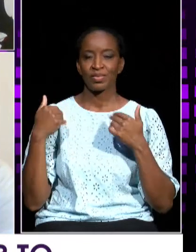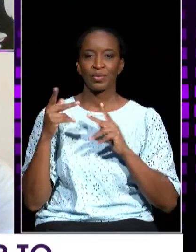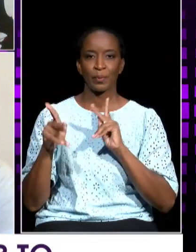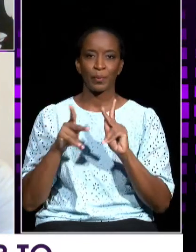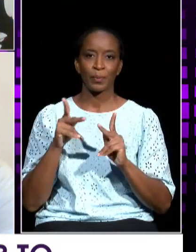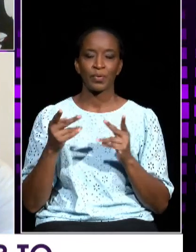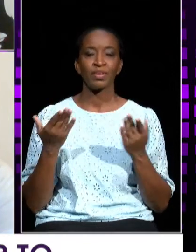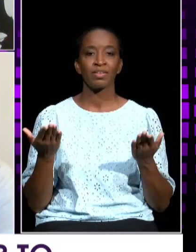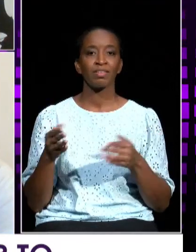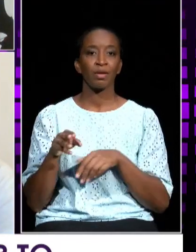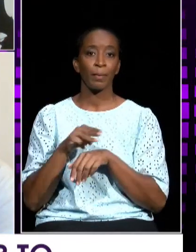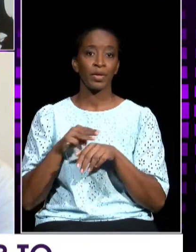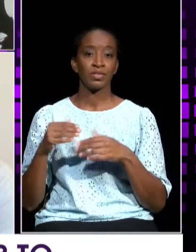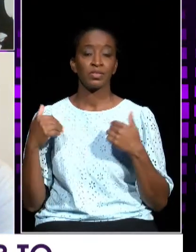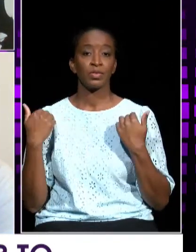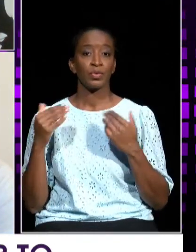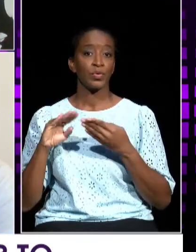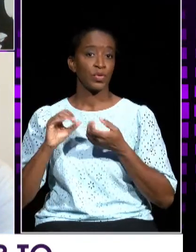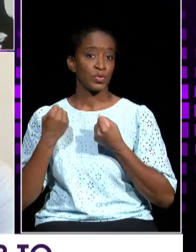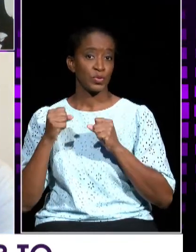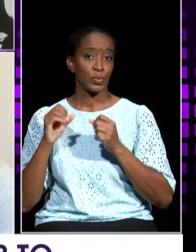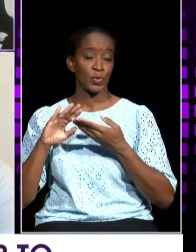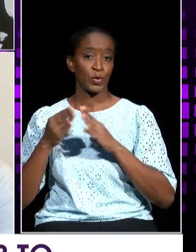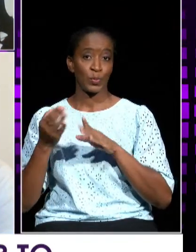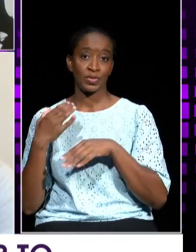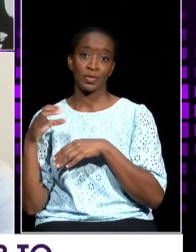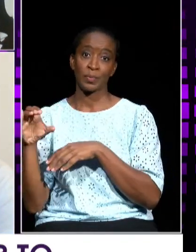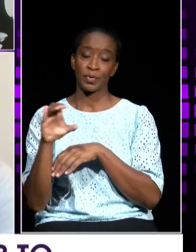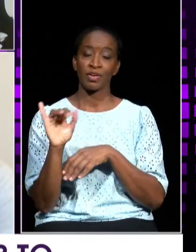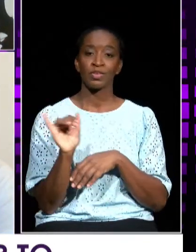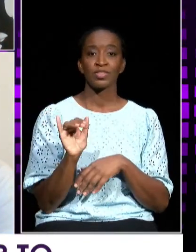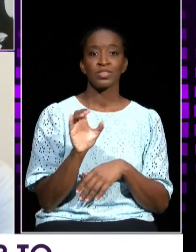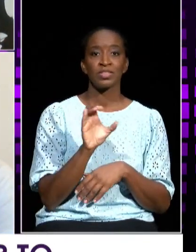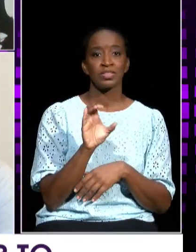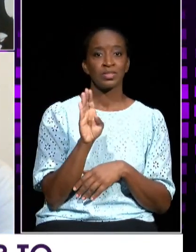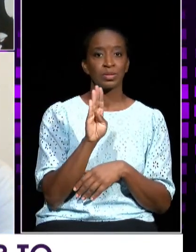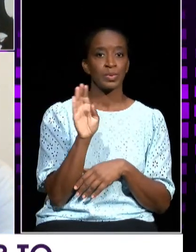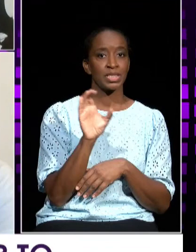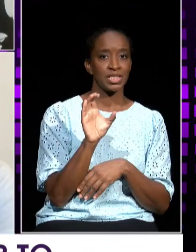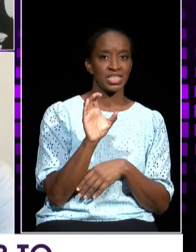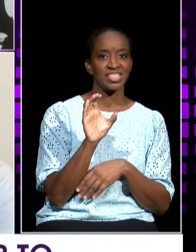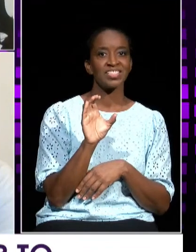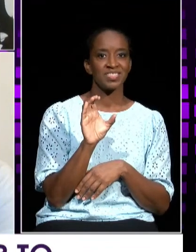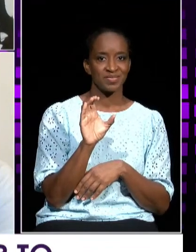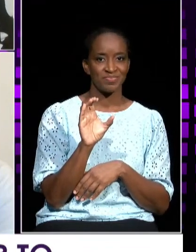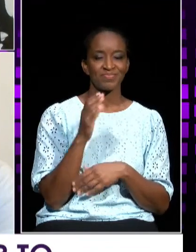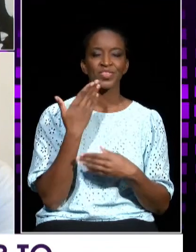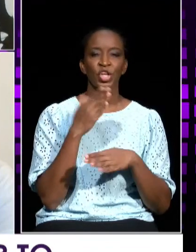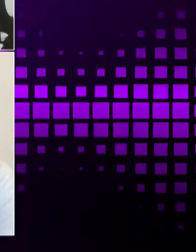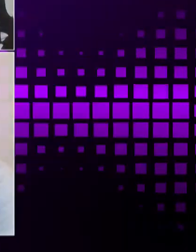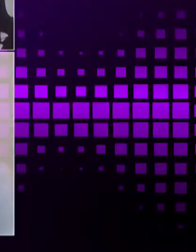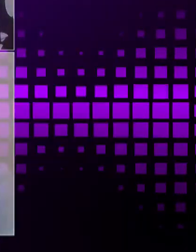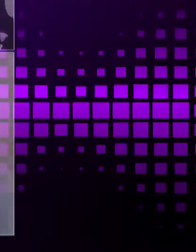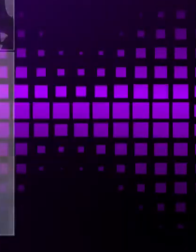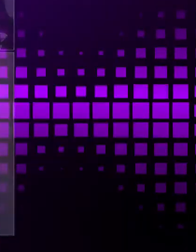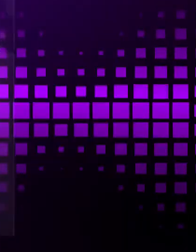in collaboration with the Ministry of Youth, Sports and Community Empowerment and the Caribbean Broadcasting Corporation. Do have a good evening.